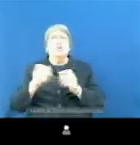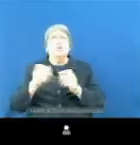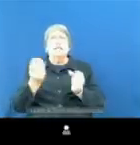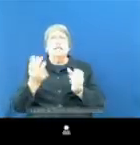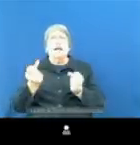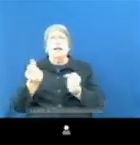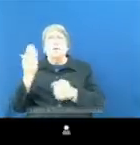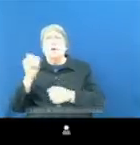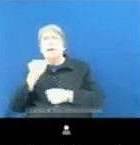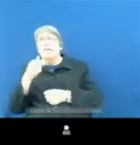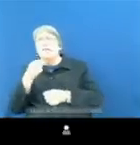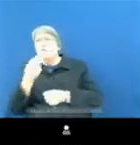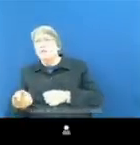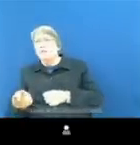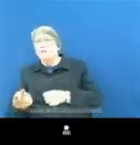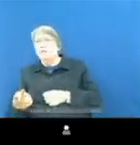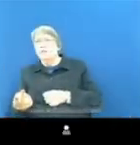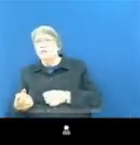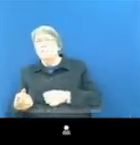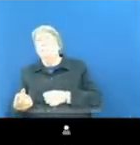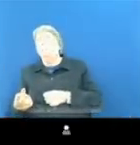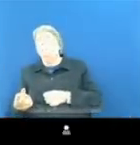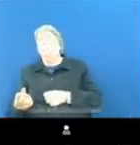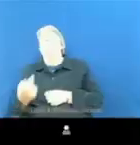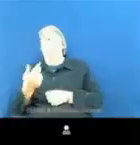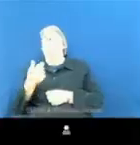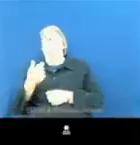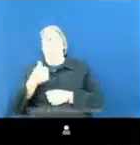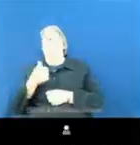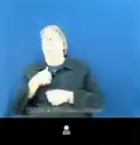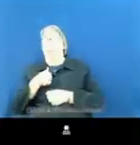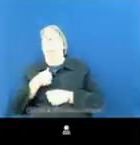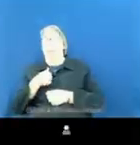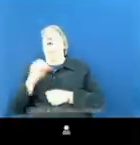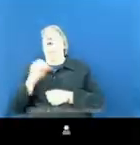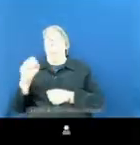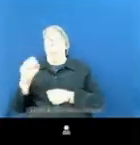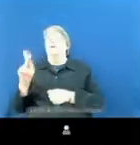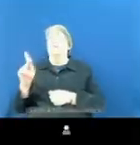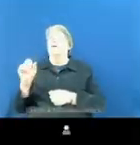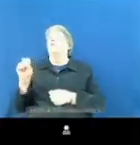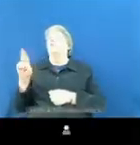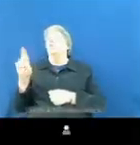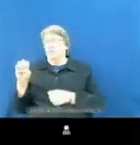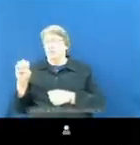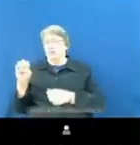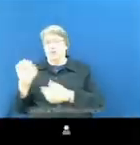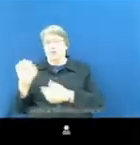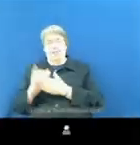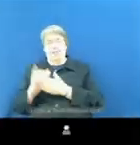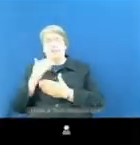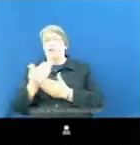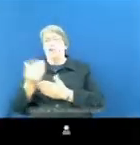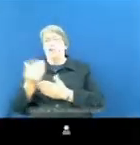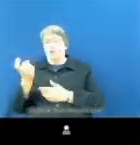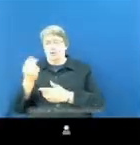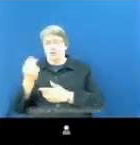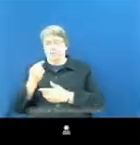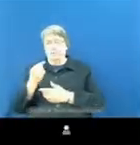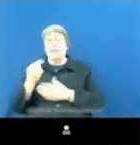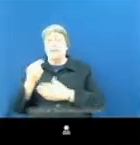voiced? I was speaking. Okay, sure. That's a great question. At